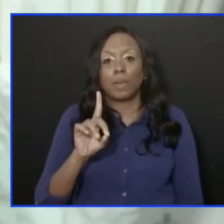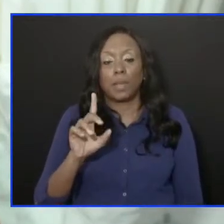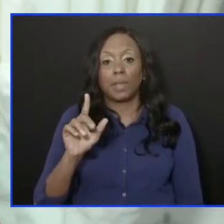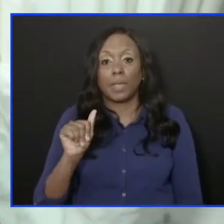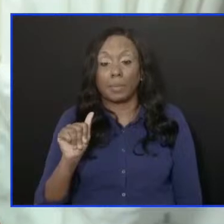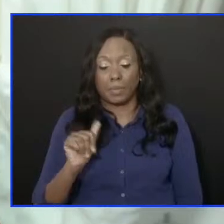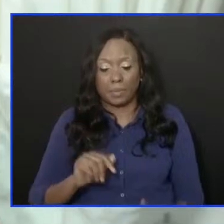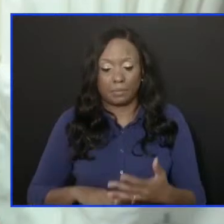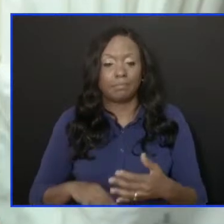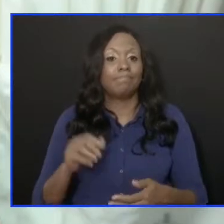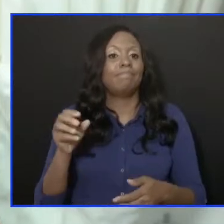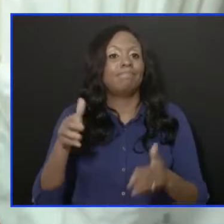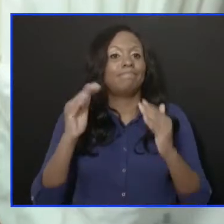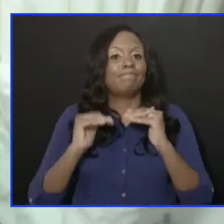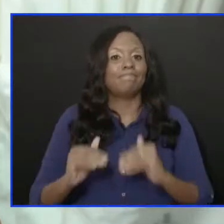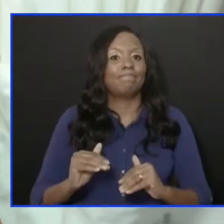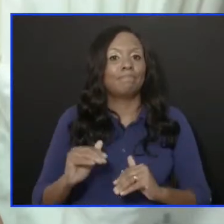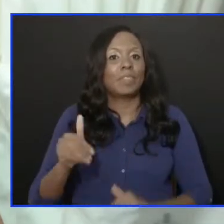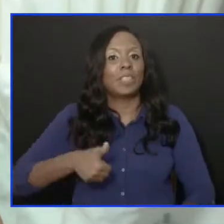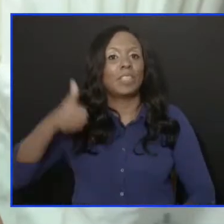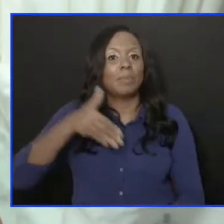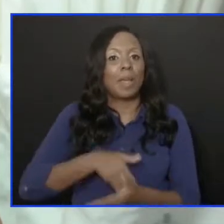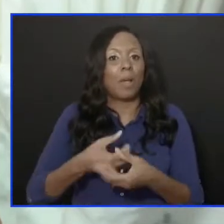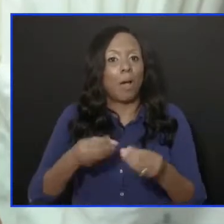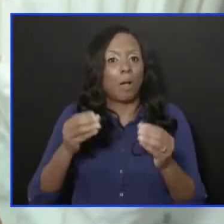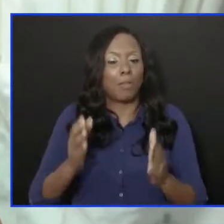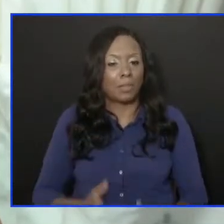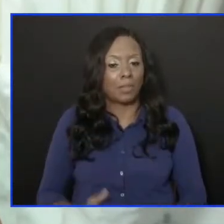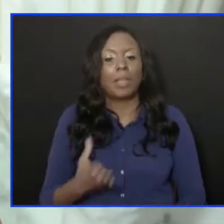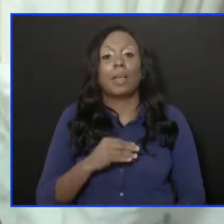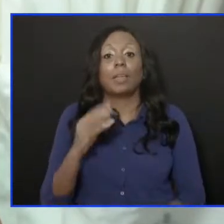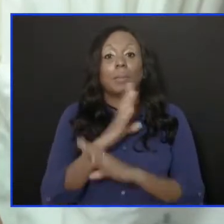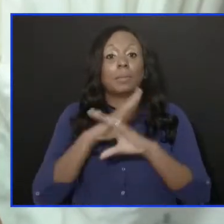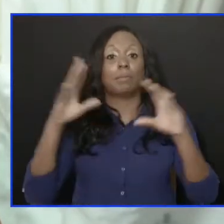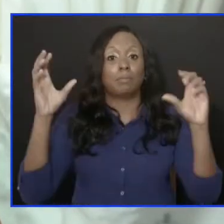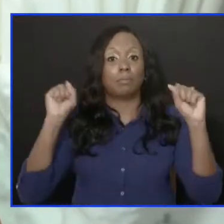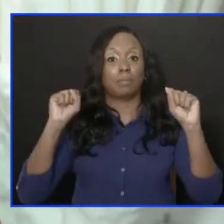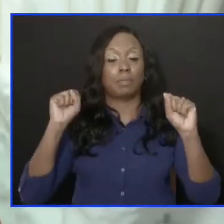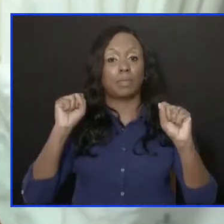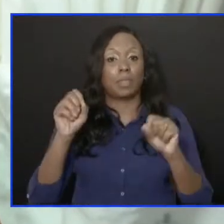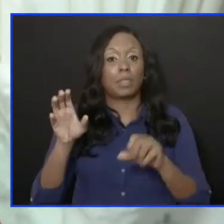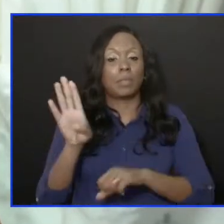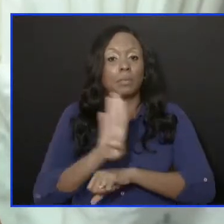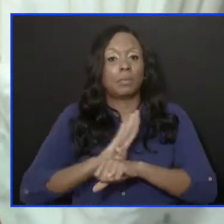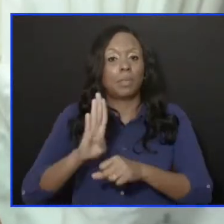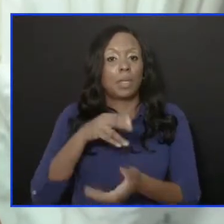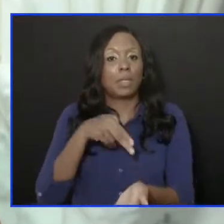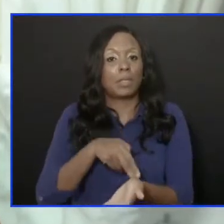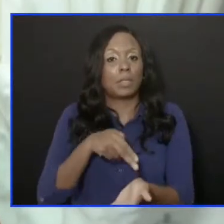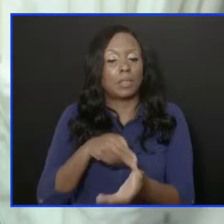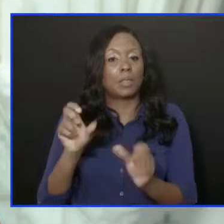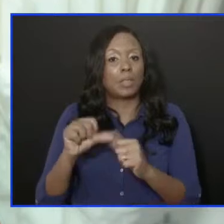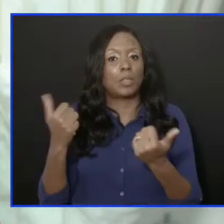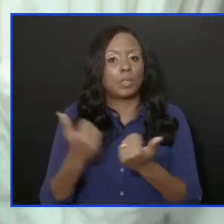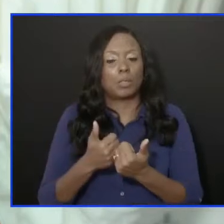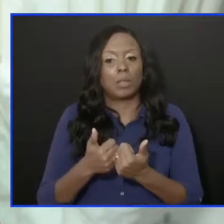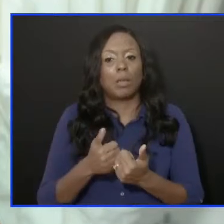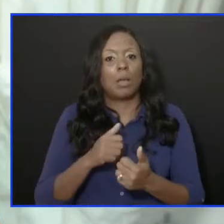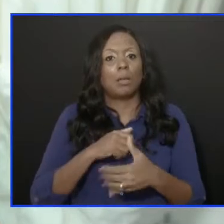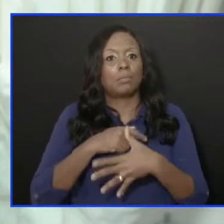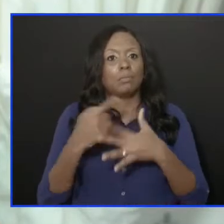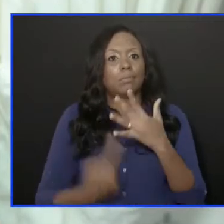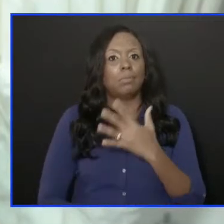Medical Officer, Dr. Kenneth George, and the President of the Barbados Nurses Association, Ms. Valerie Francis Miller, are also available